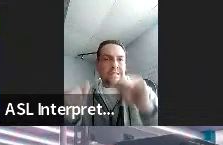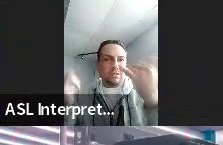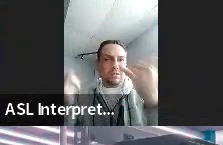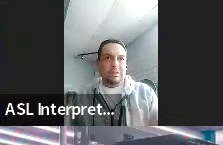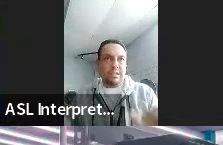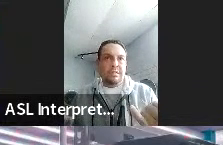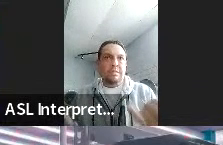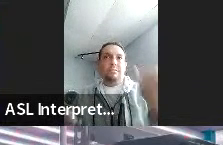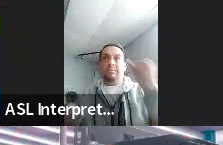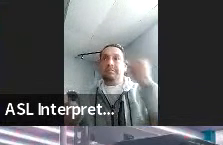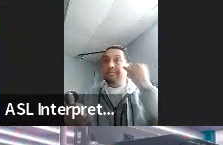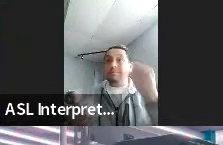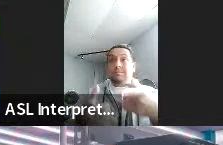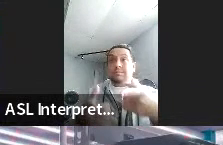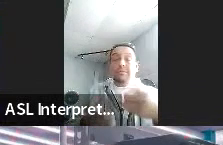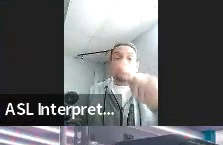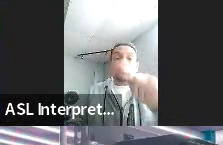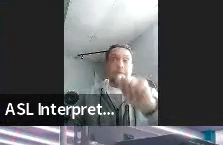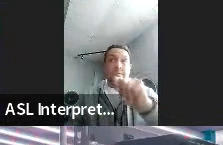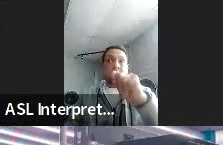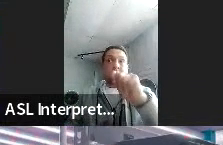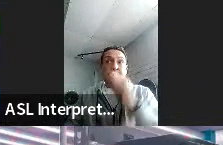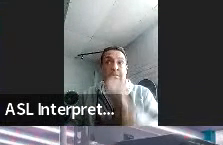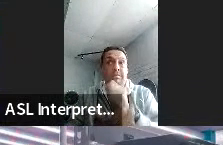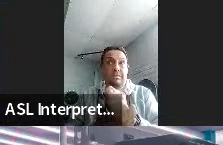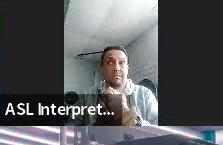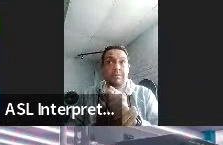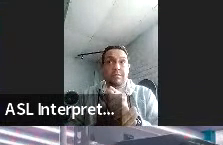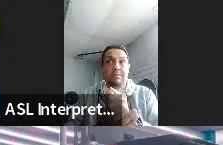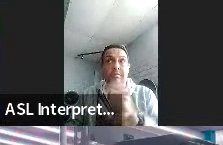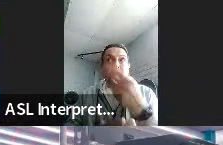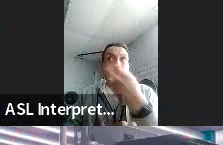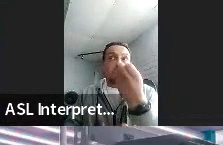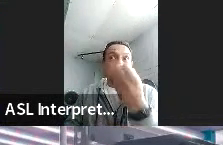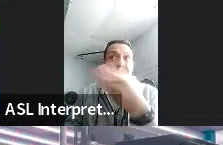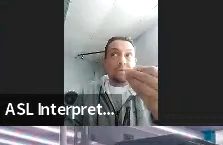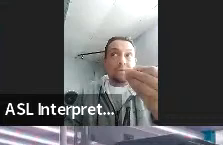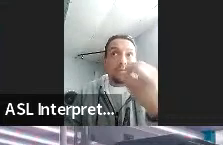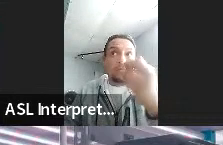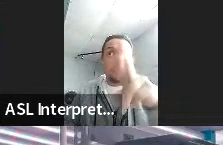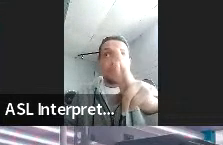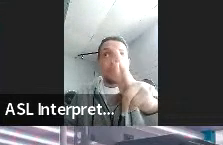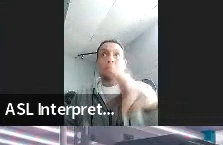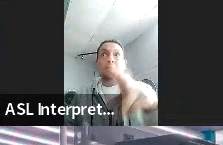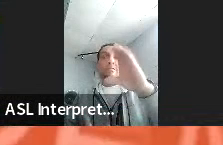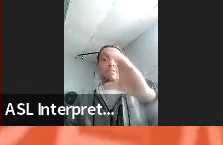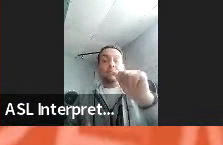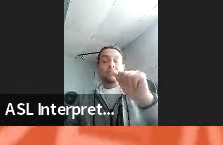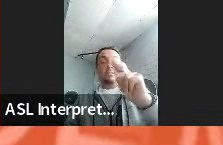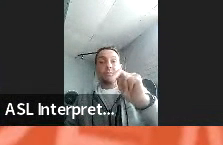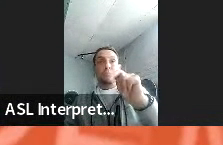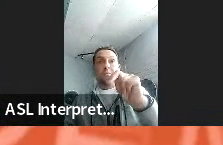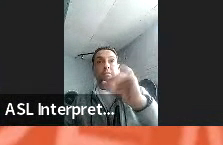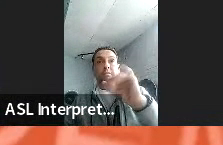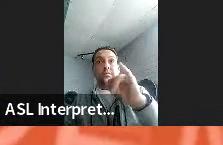or if you obtain a license from the state, grow hydroponic cannabis as well. Next slide, please.